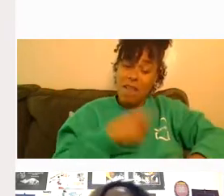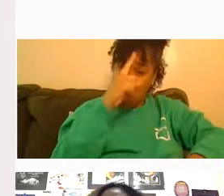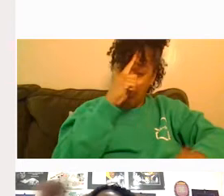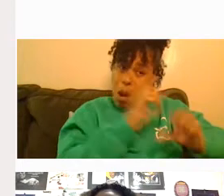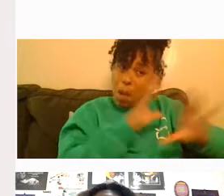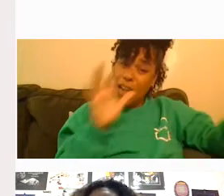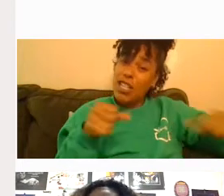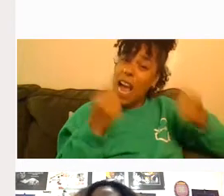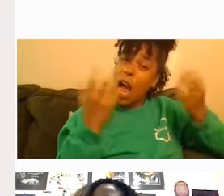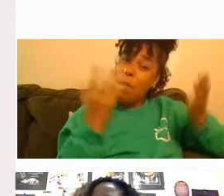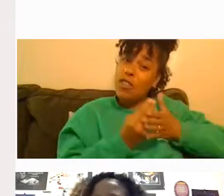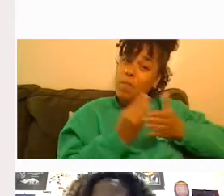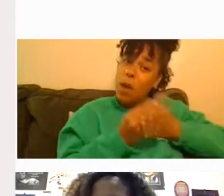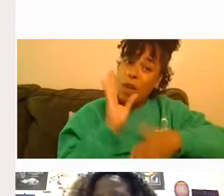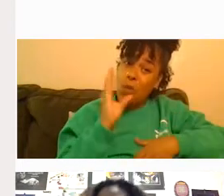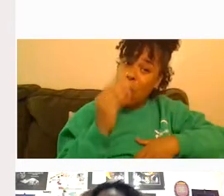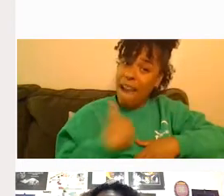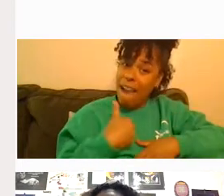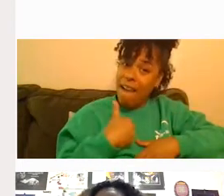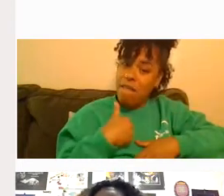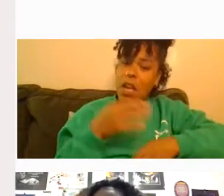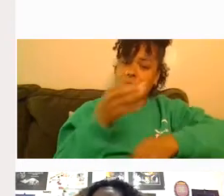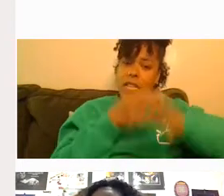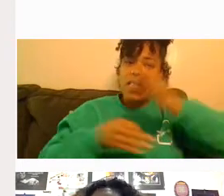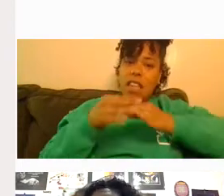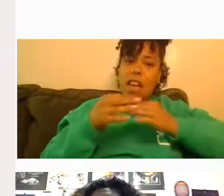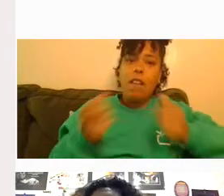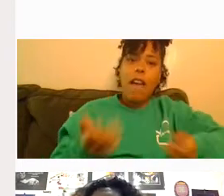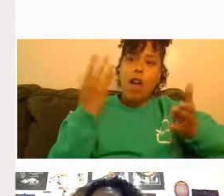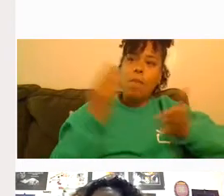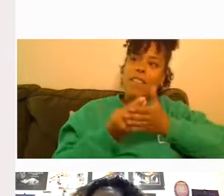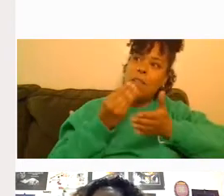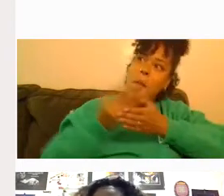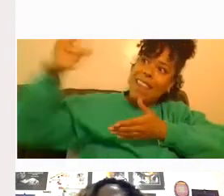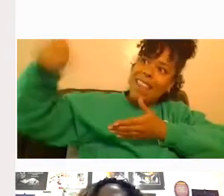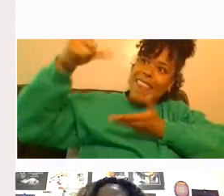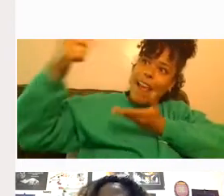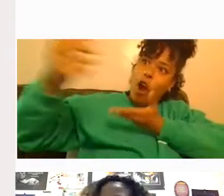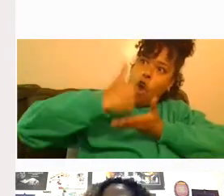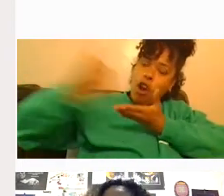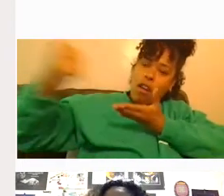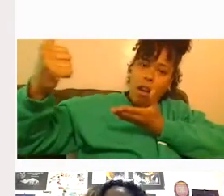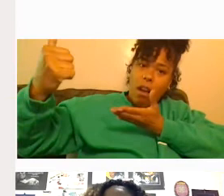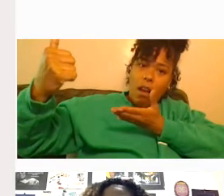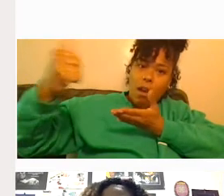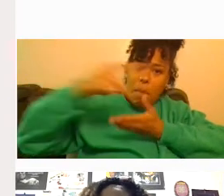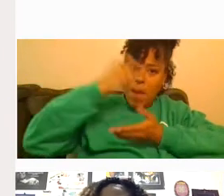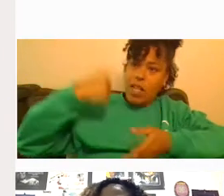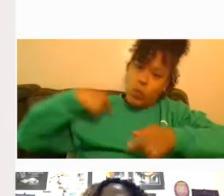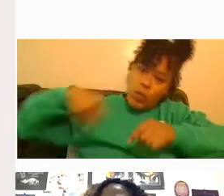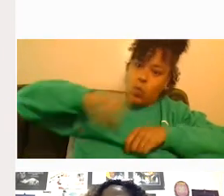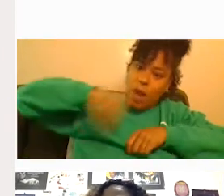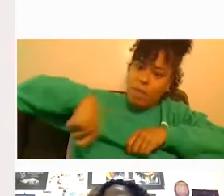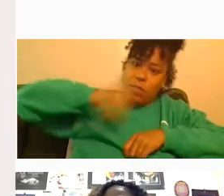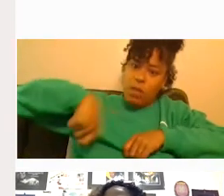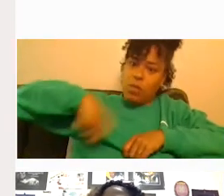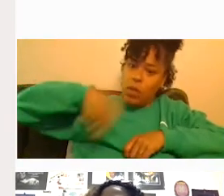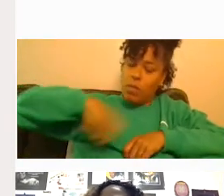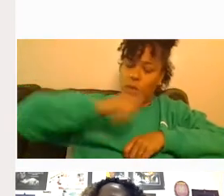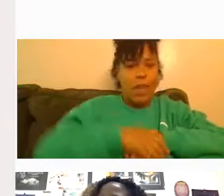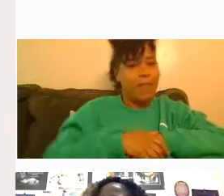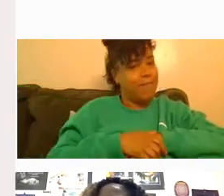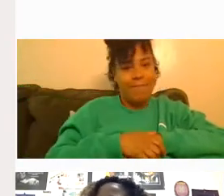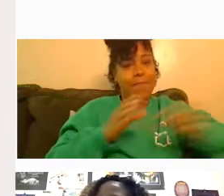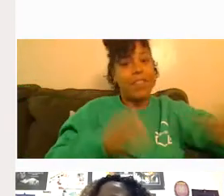opposed to how much money is being made off of you every time you run up that credit card? We can do it. Yes, you can. Step 3,